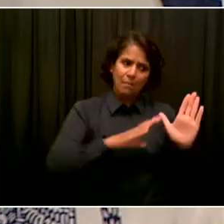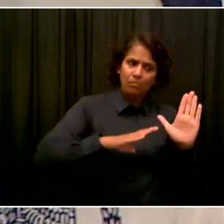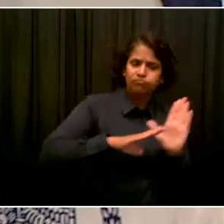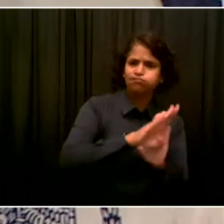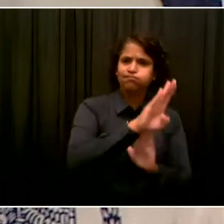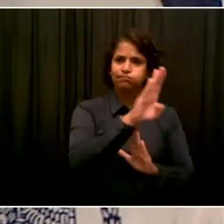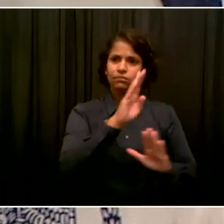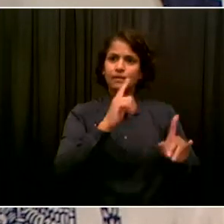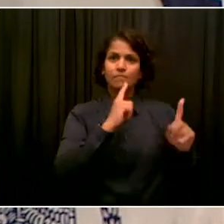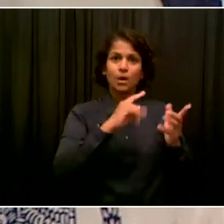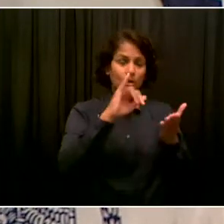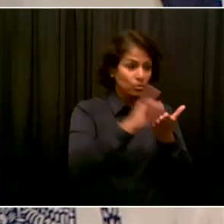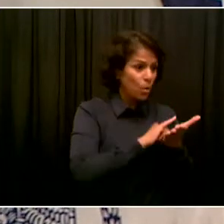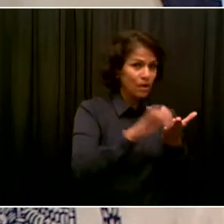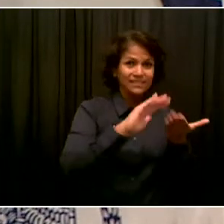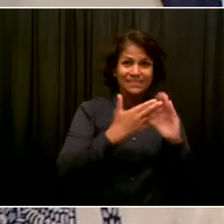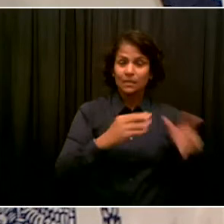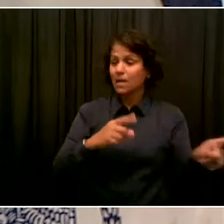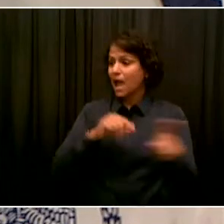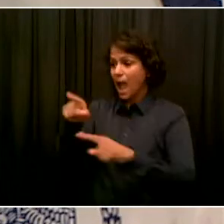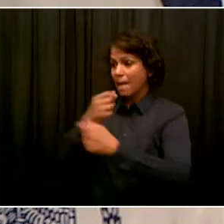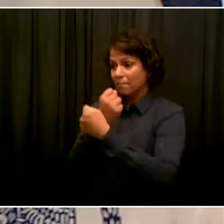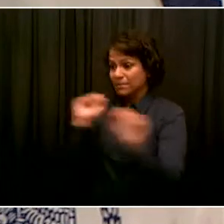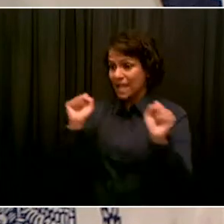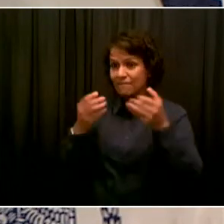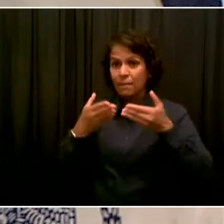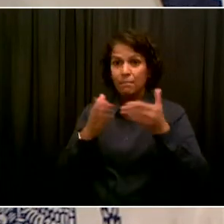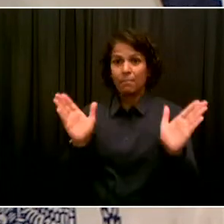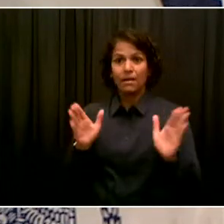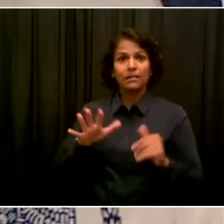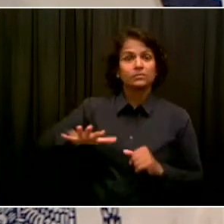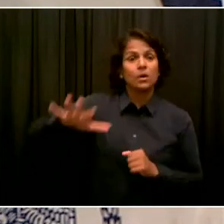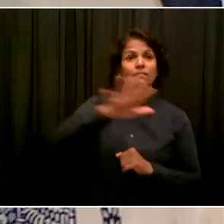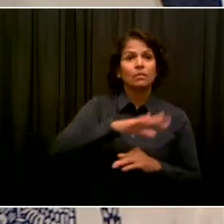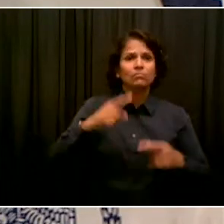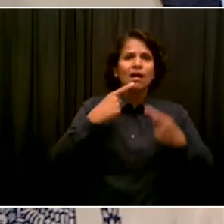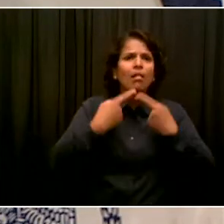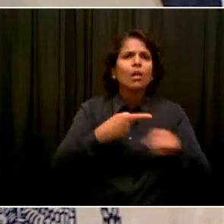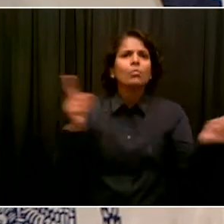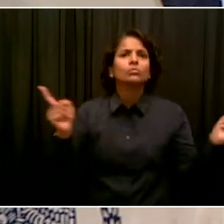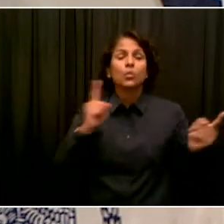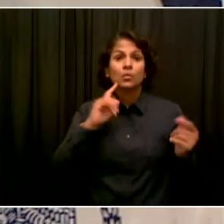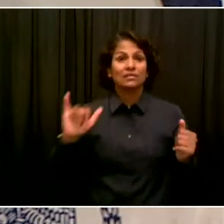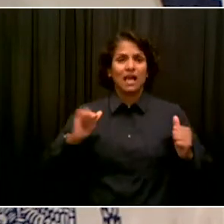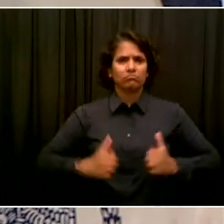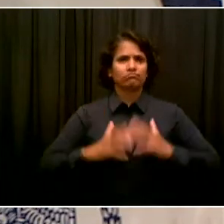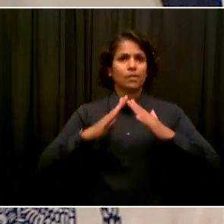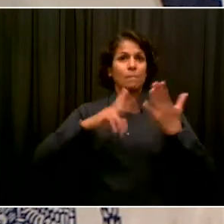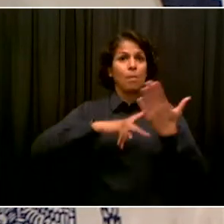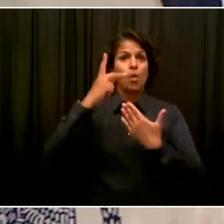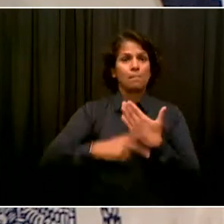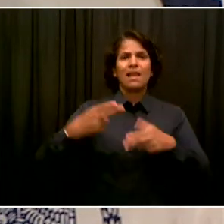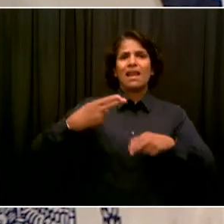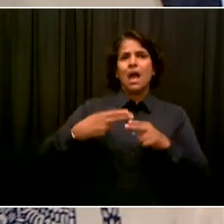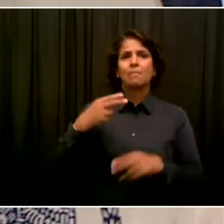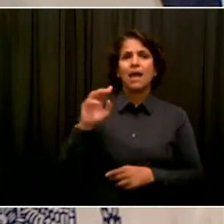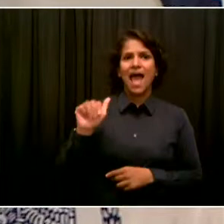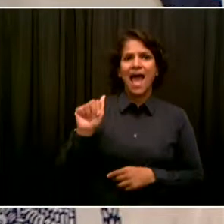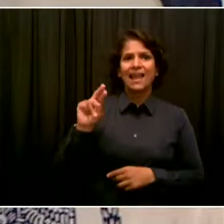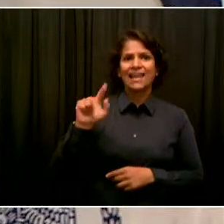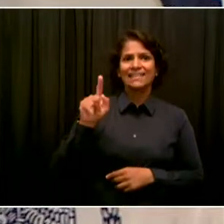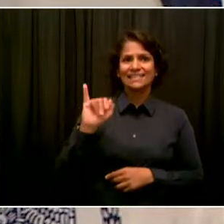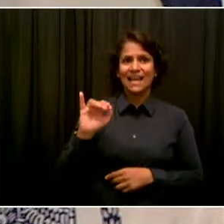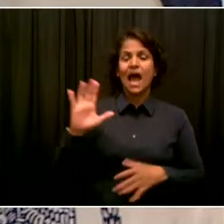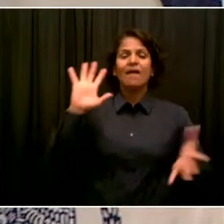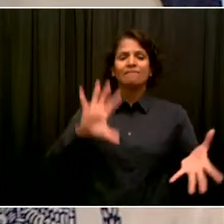important, an anti-violence jobs program. We're already seeing really promising impact from that. Today, we're